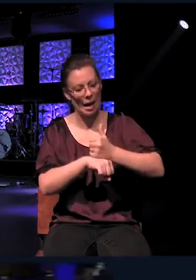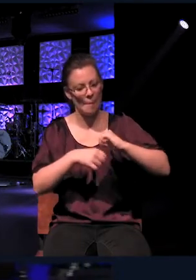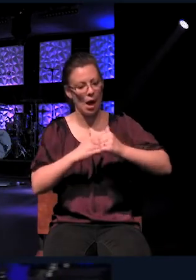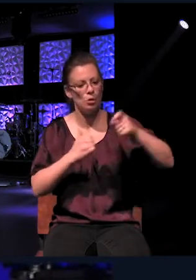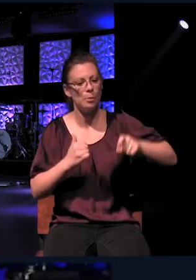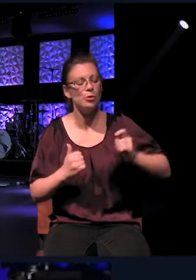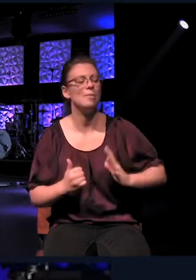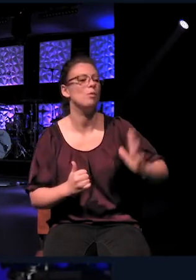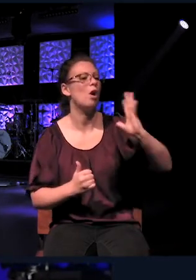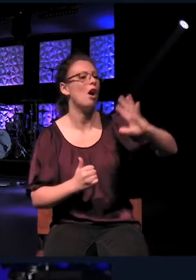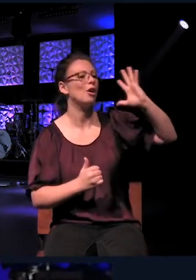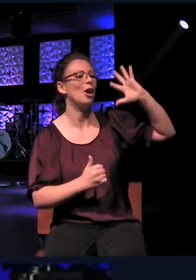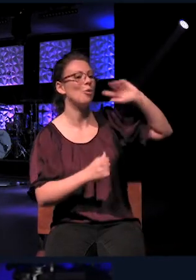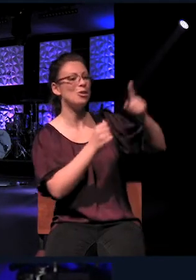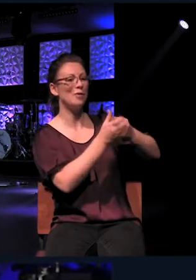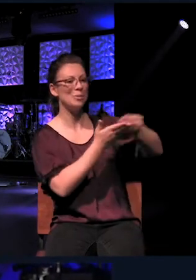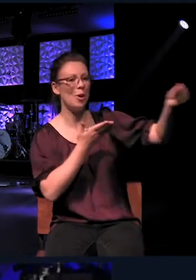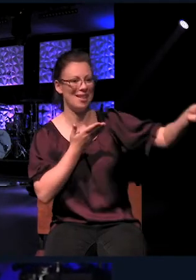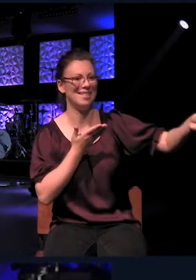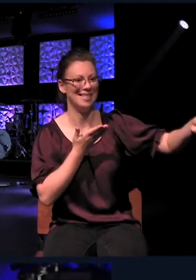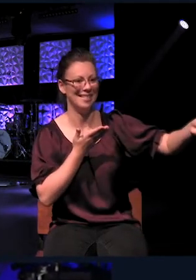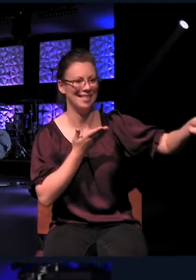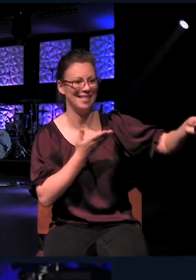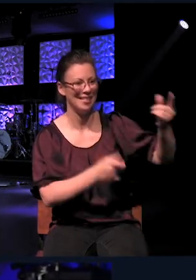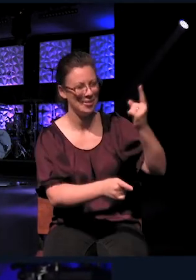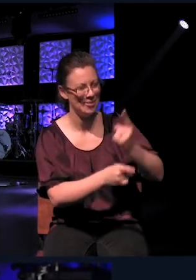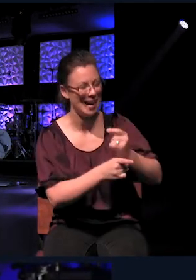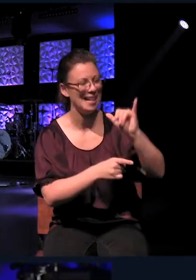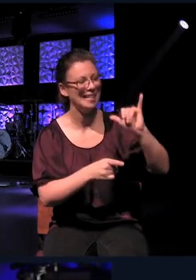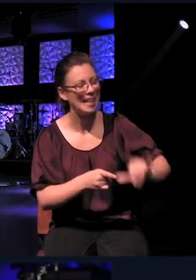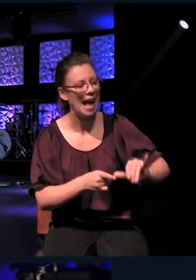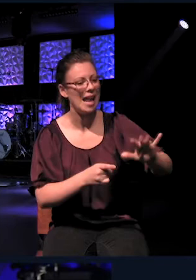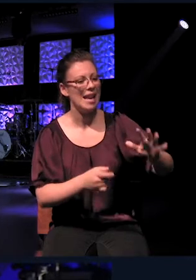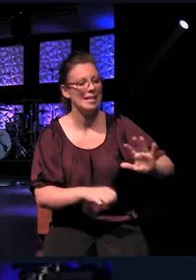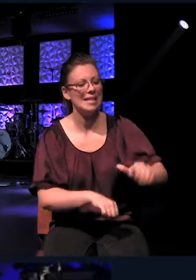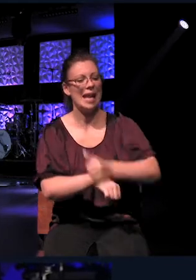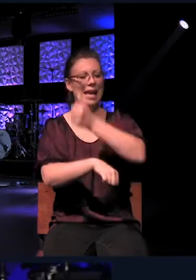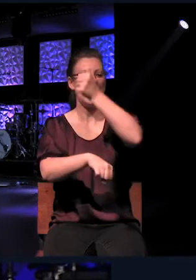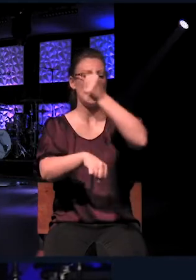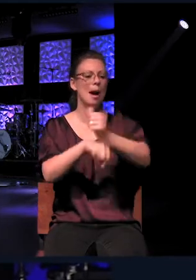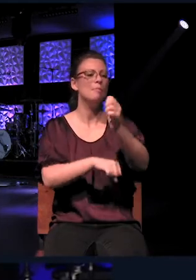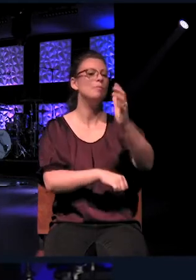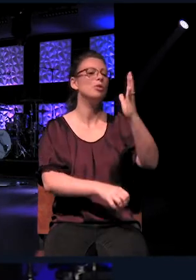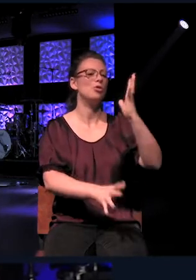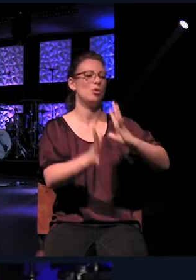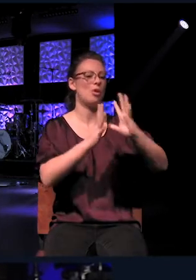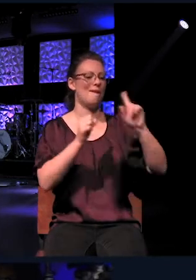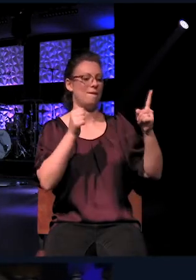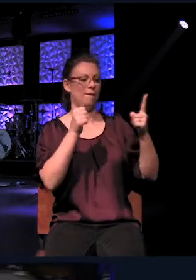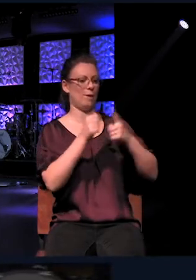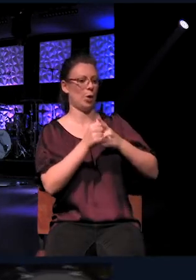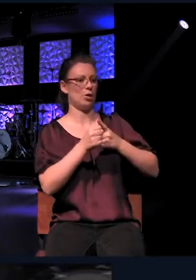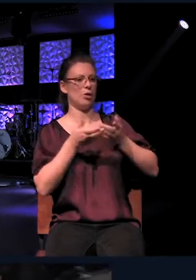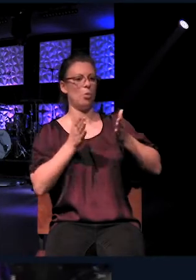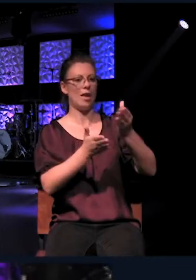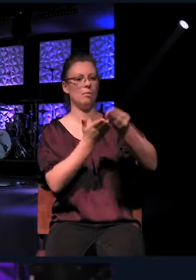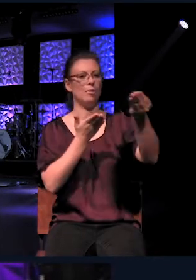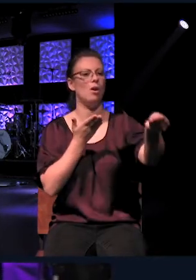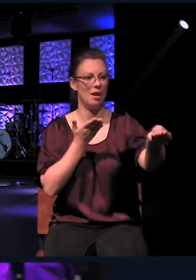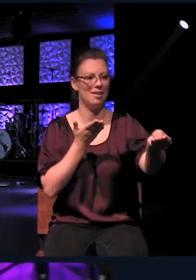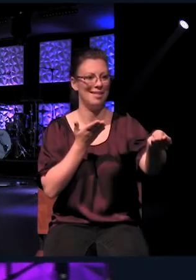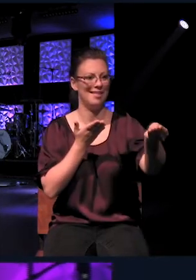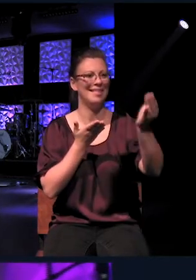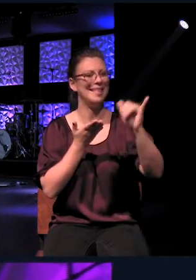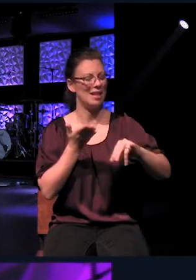on the church staff and beyond, right? It's restoring it back to the proper way that it's supposed to be. And us as human beings are the same